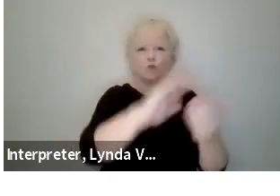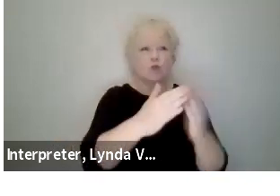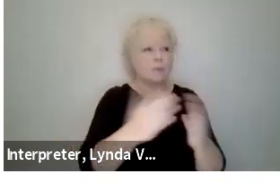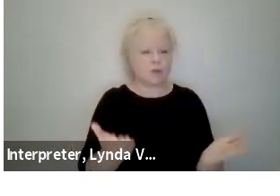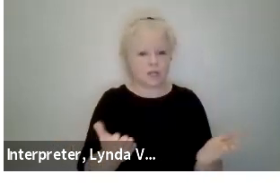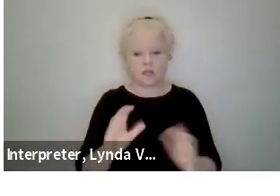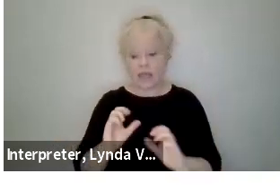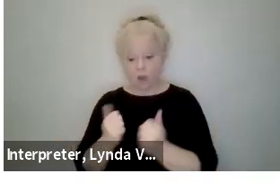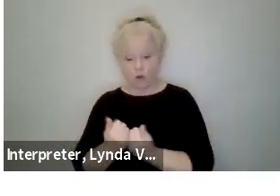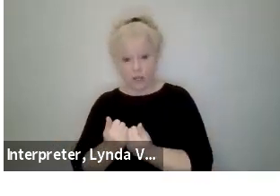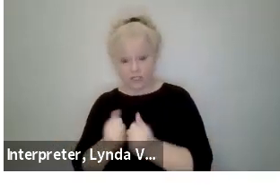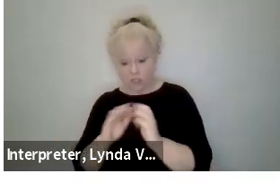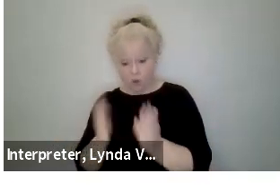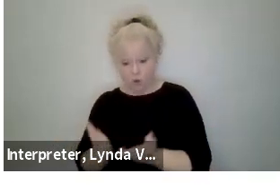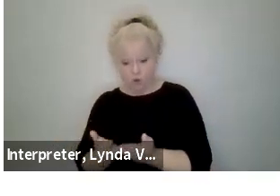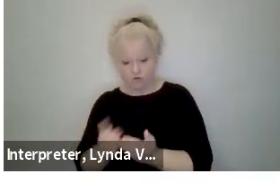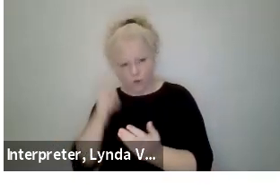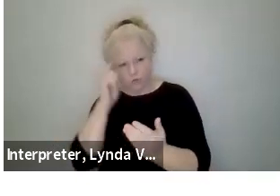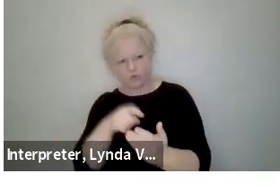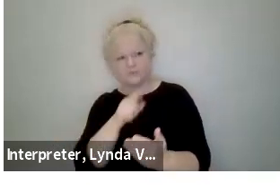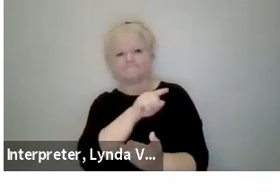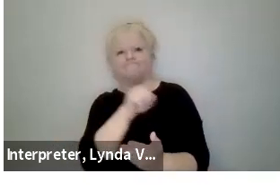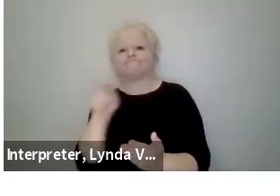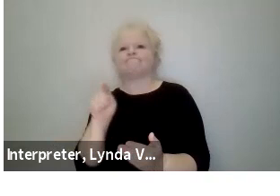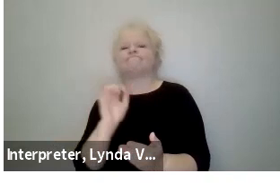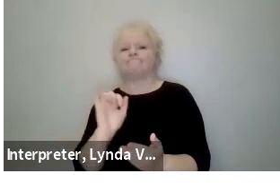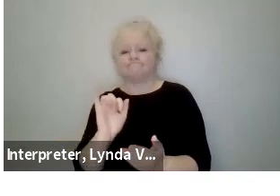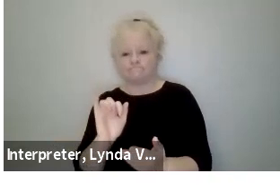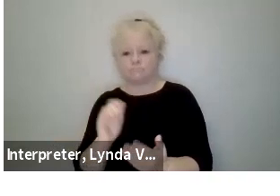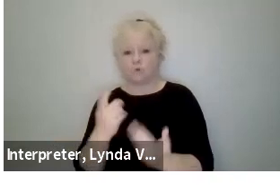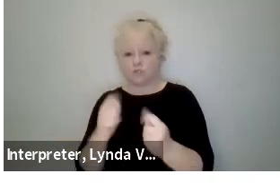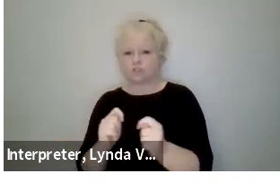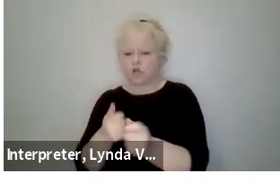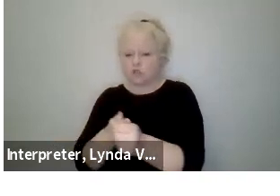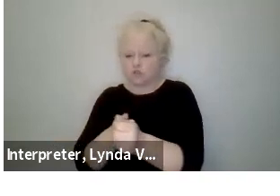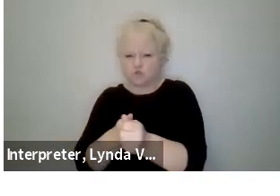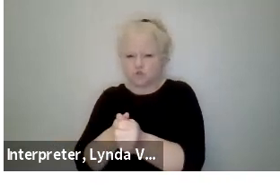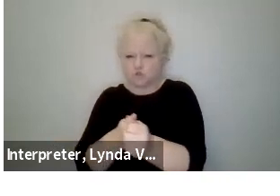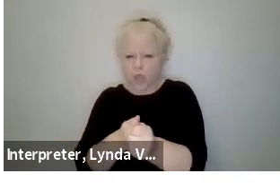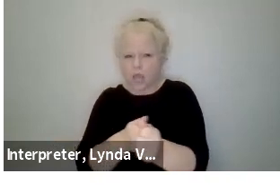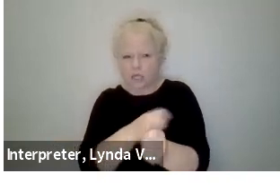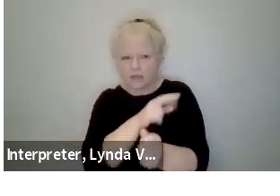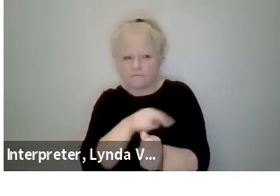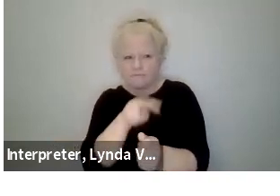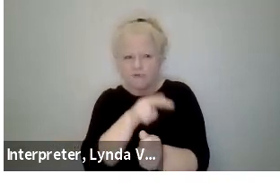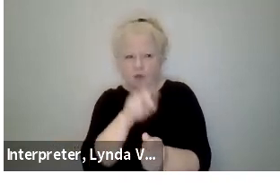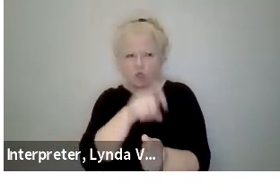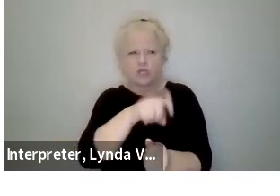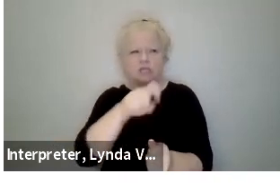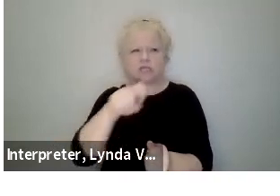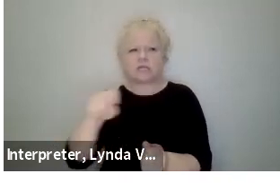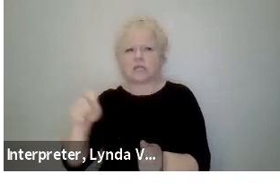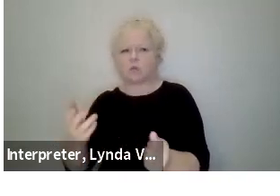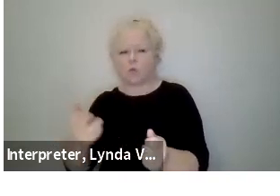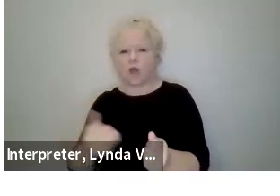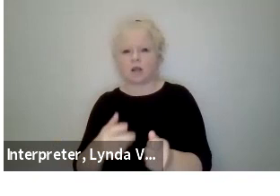Our agency as a whole recognized this, and we started tracking and paying closer attention to those needs and coming